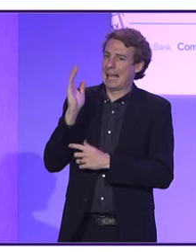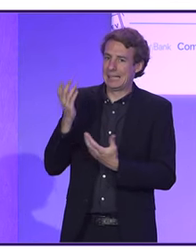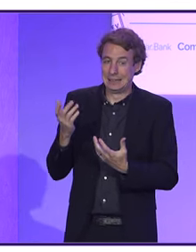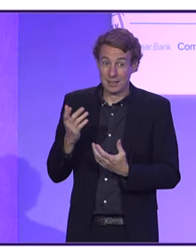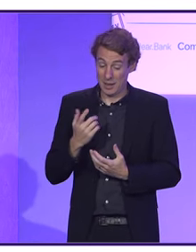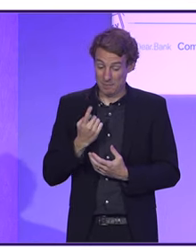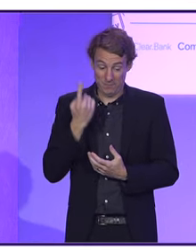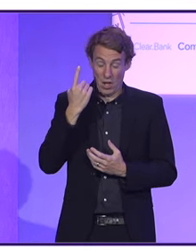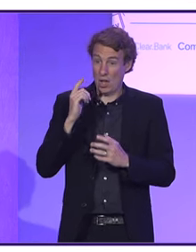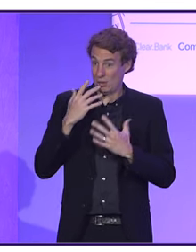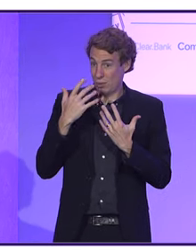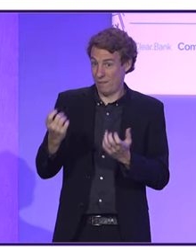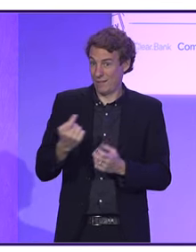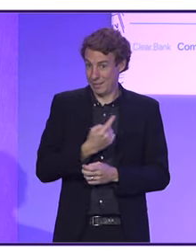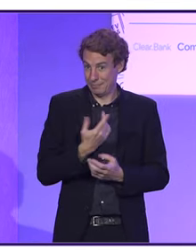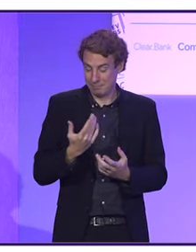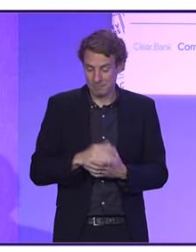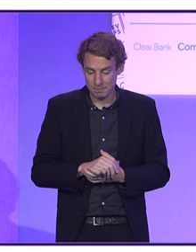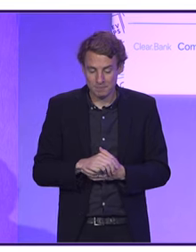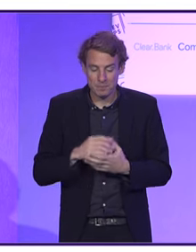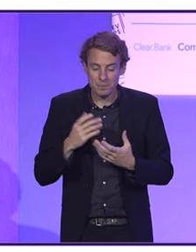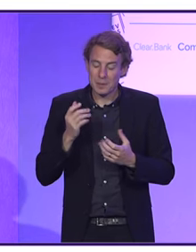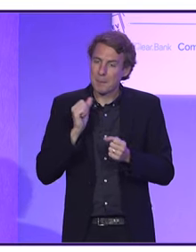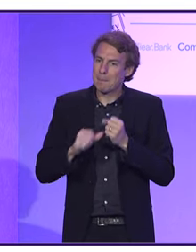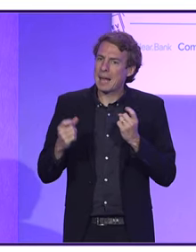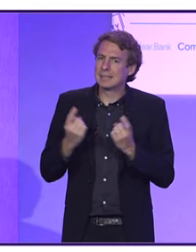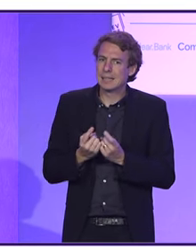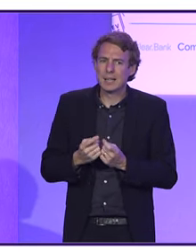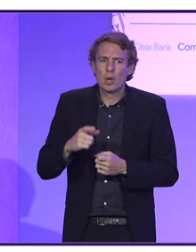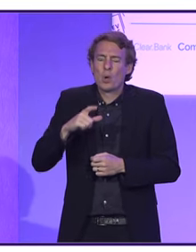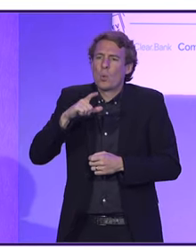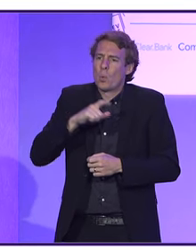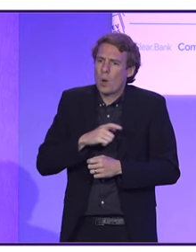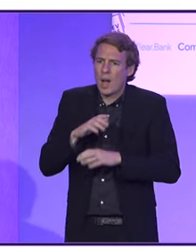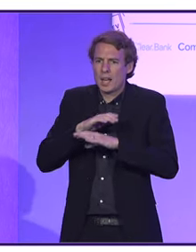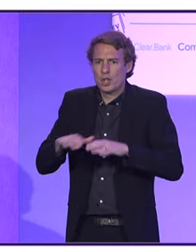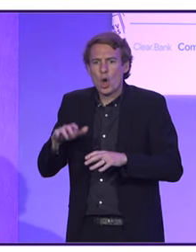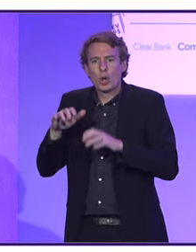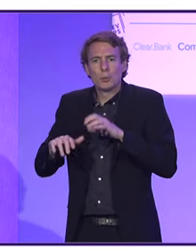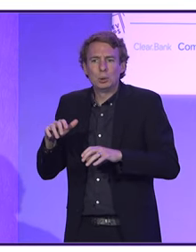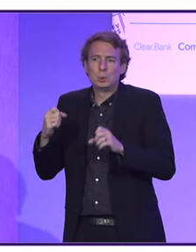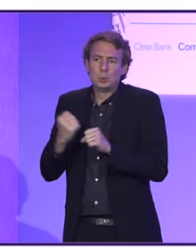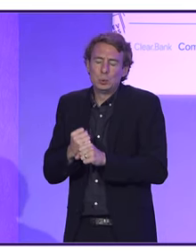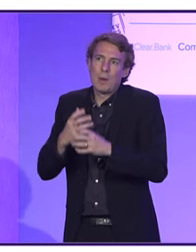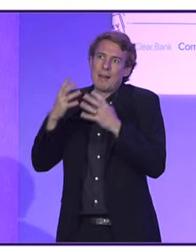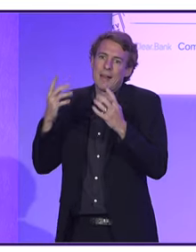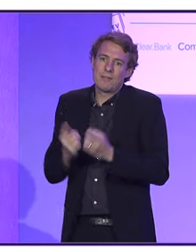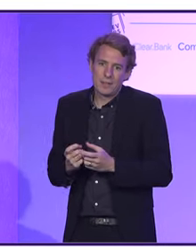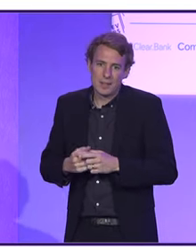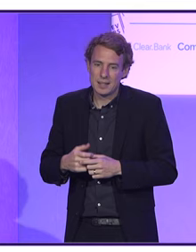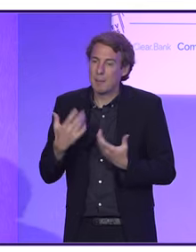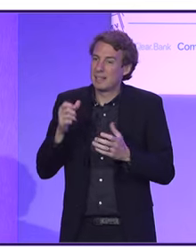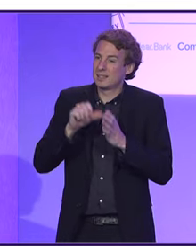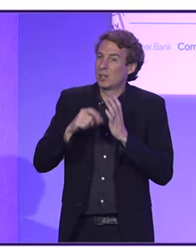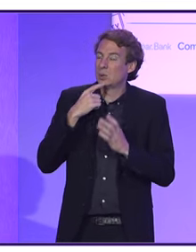conference talks. The best thing that we were talking about, why don't we make the computer do everything? This incidentally is when I started calling humans crap